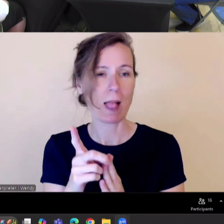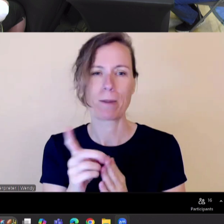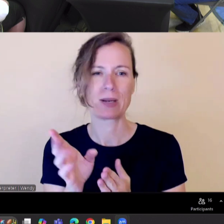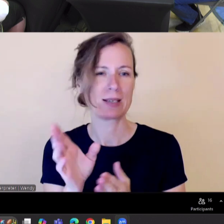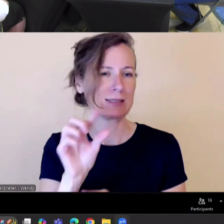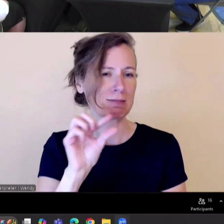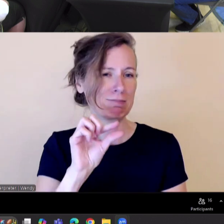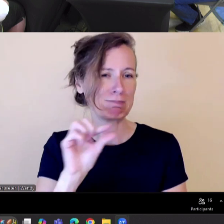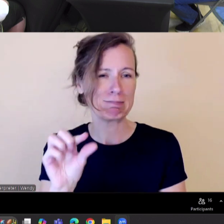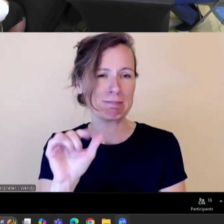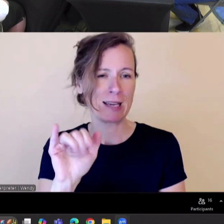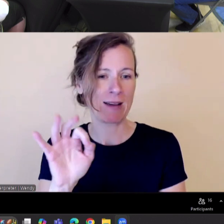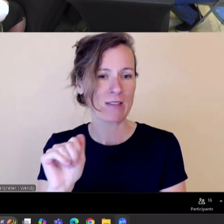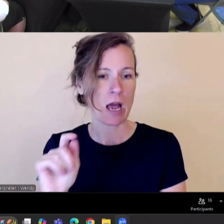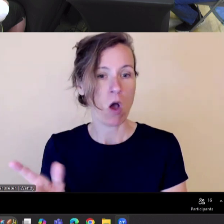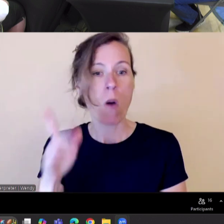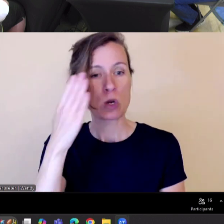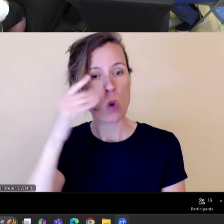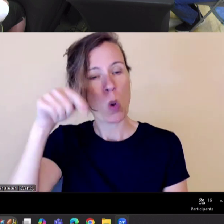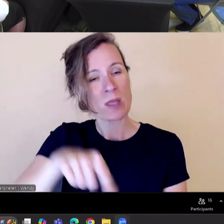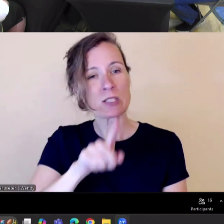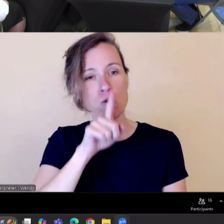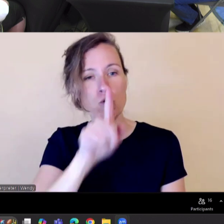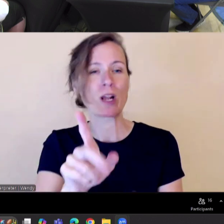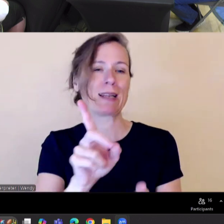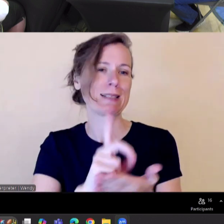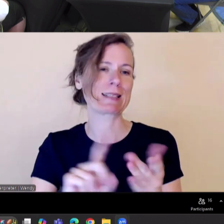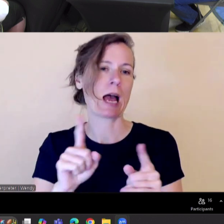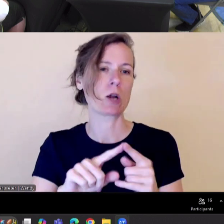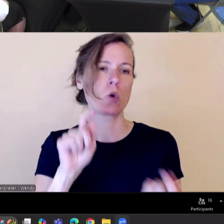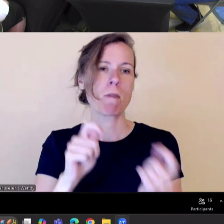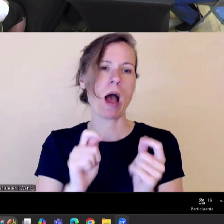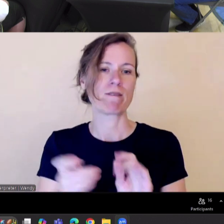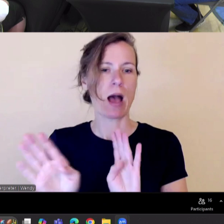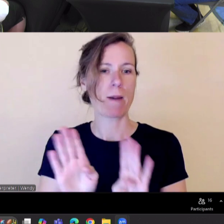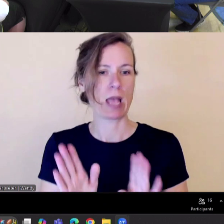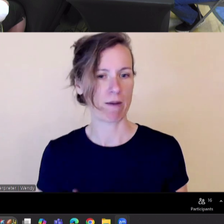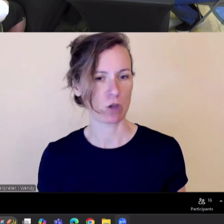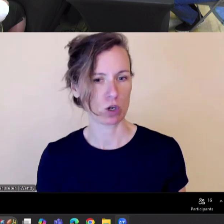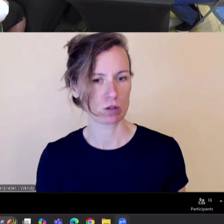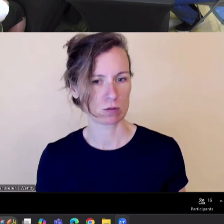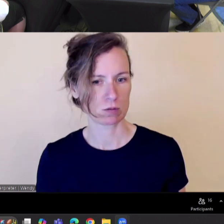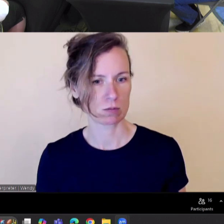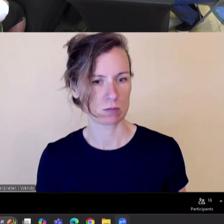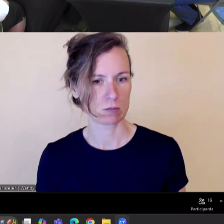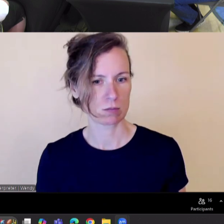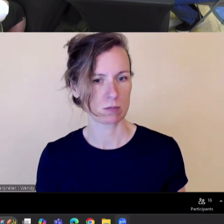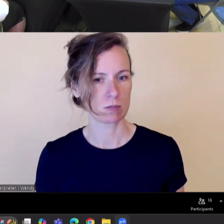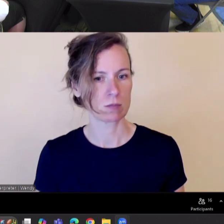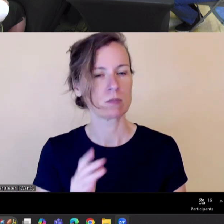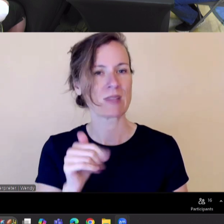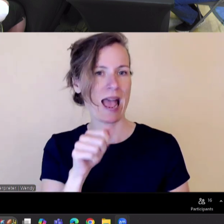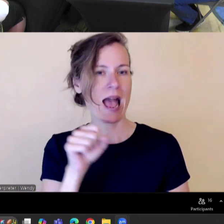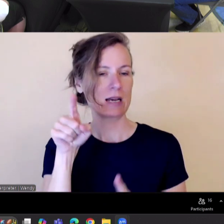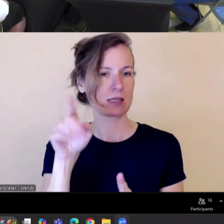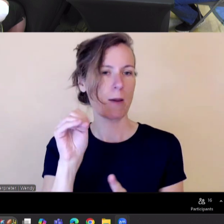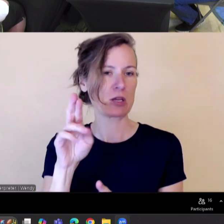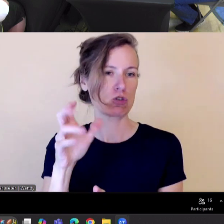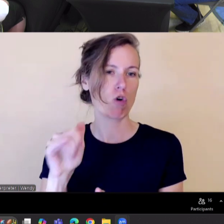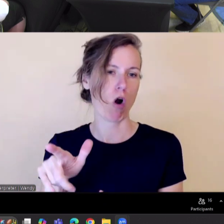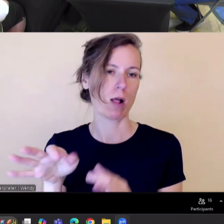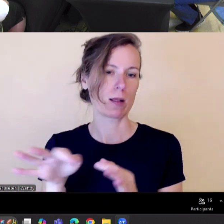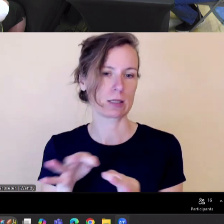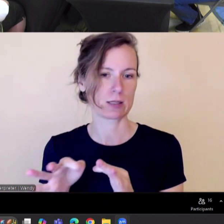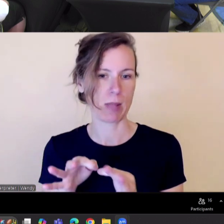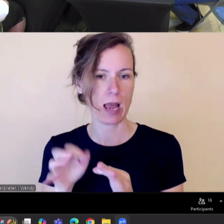indicated. So, but I want to make it clear that the General Assembly in 2014 addressed the concerns that continue to be addressed